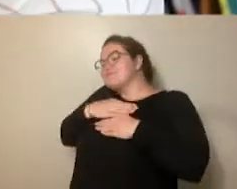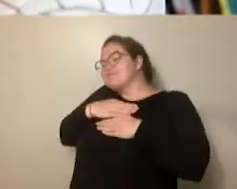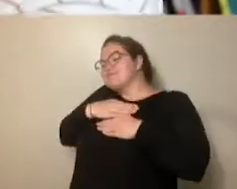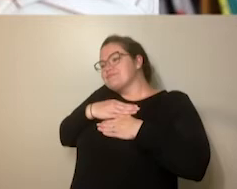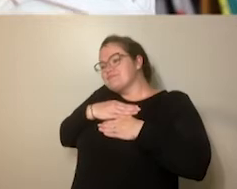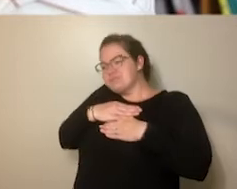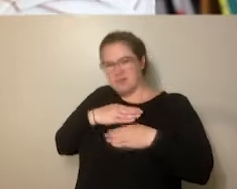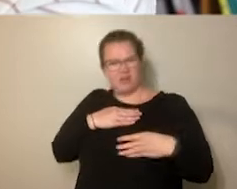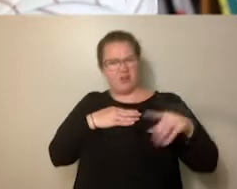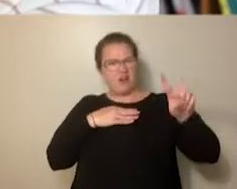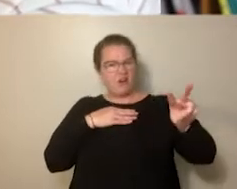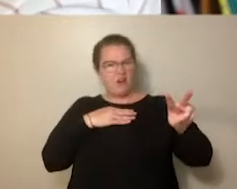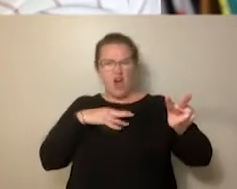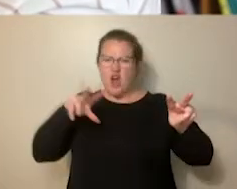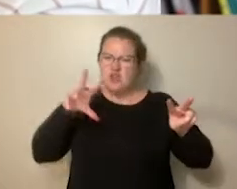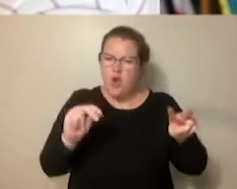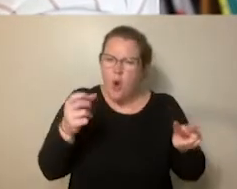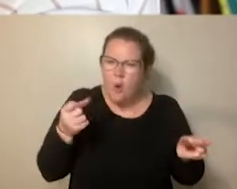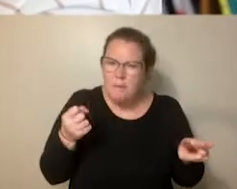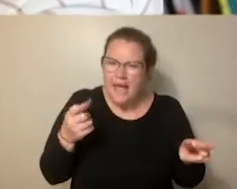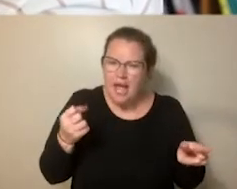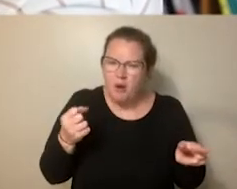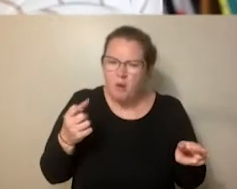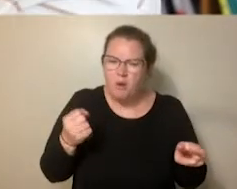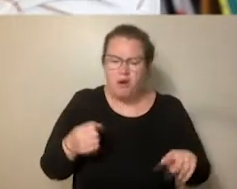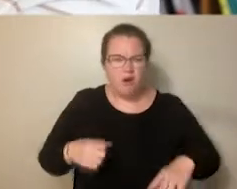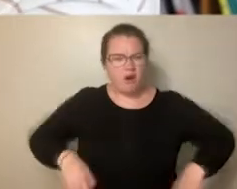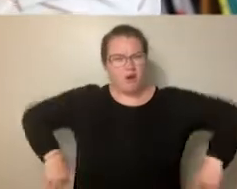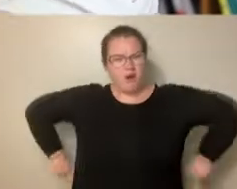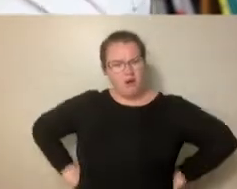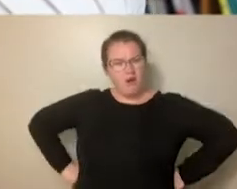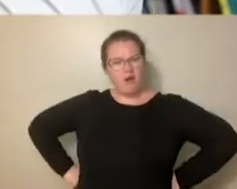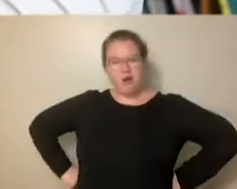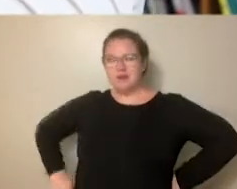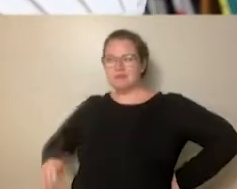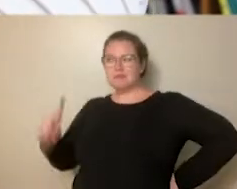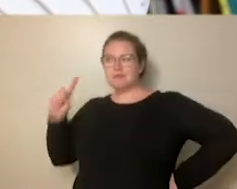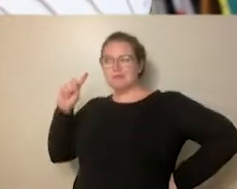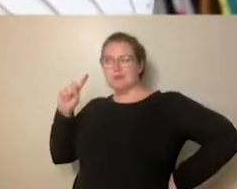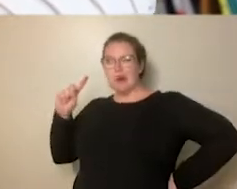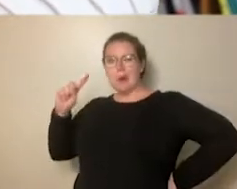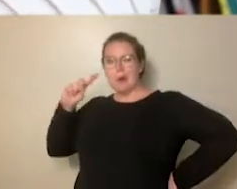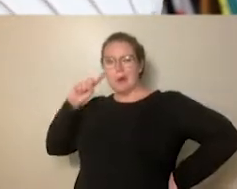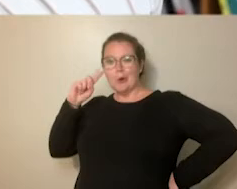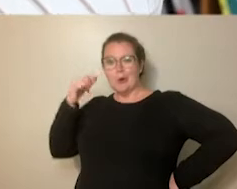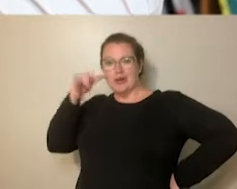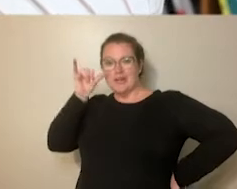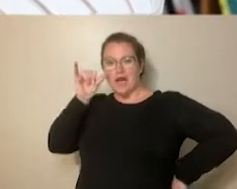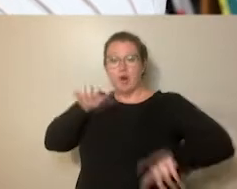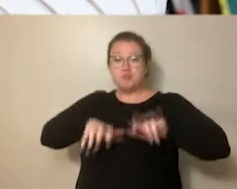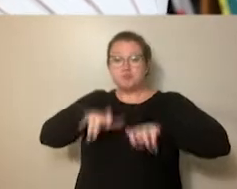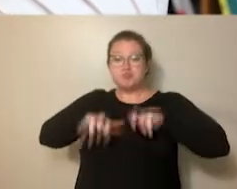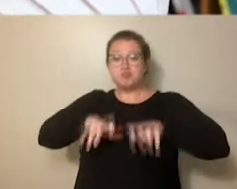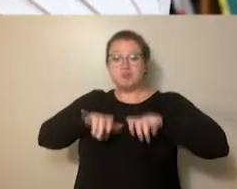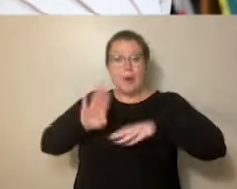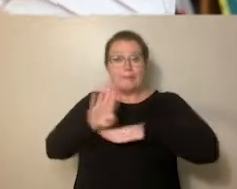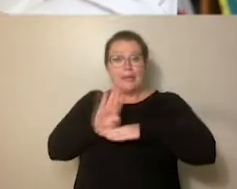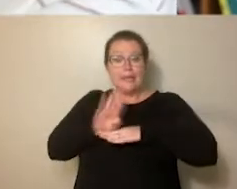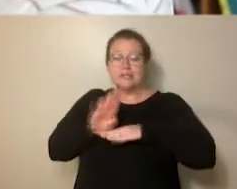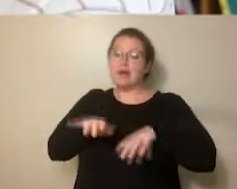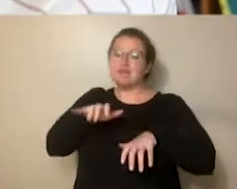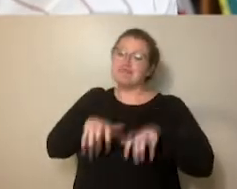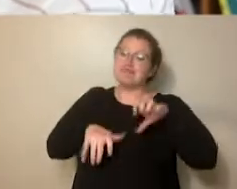No milk today, cried Farmer Brown. In the background, he heard the cows busy at work. Click,